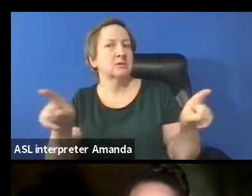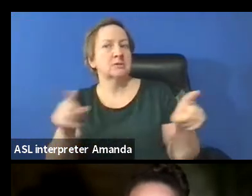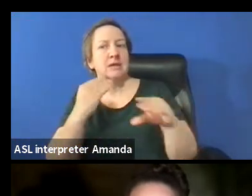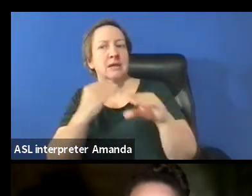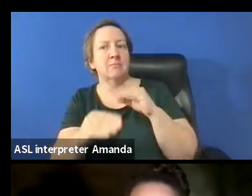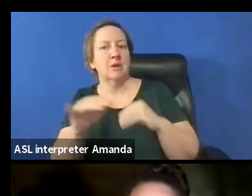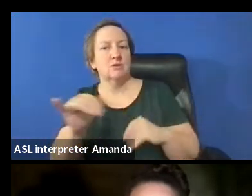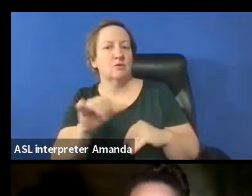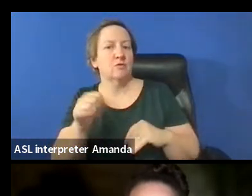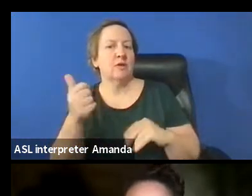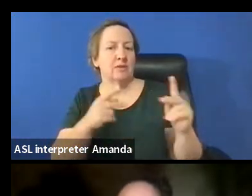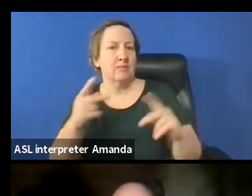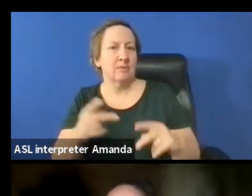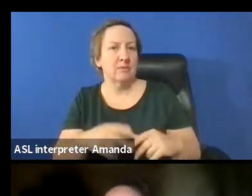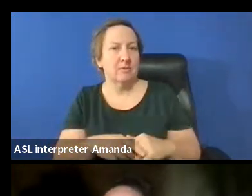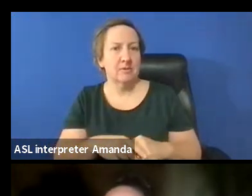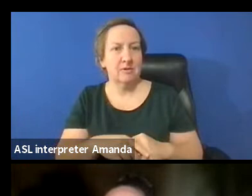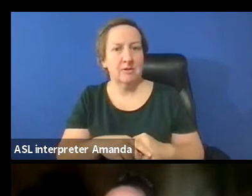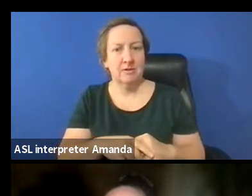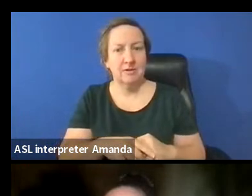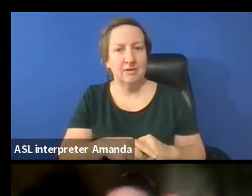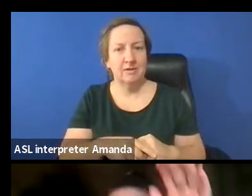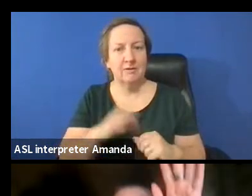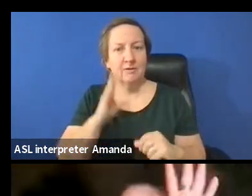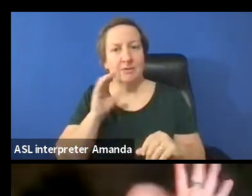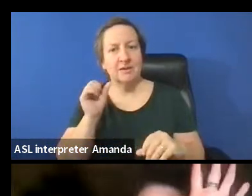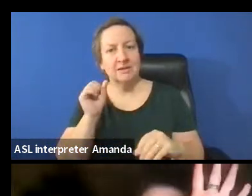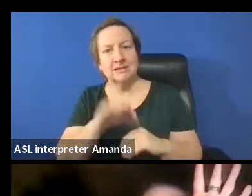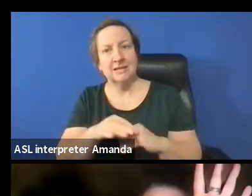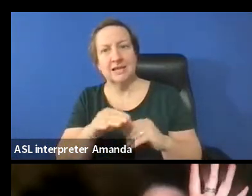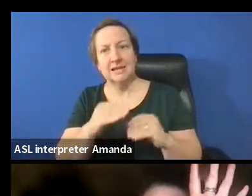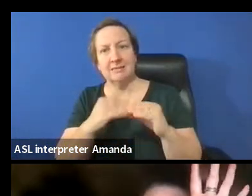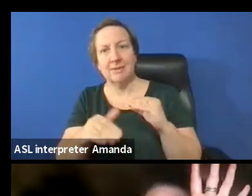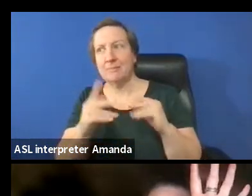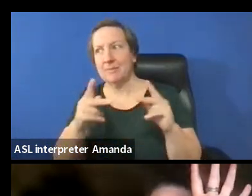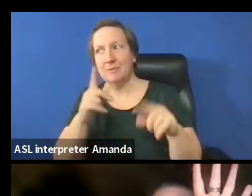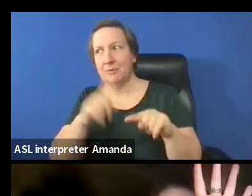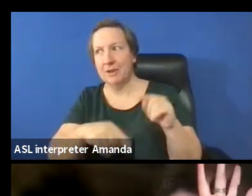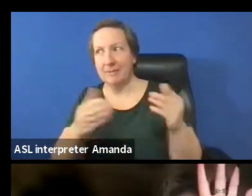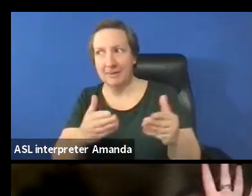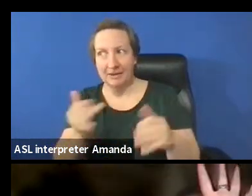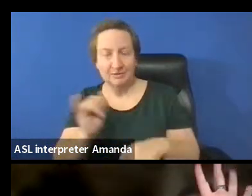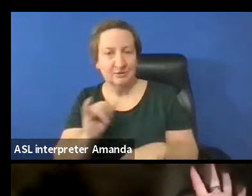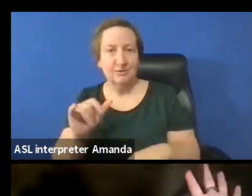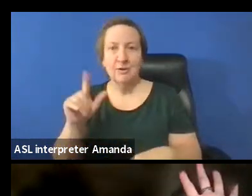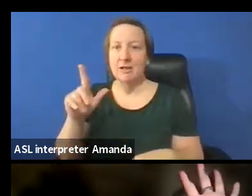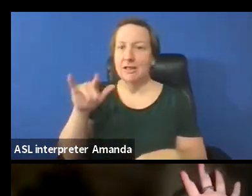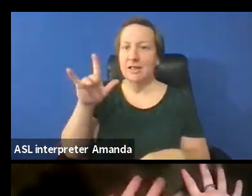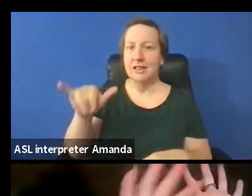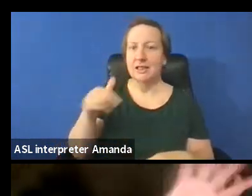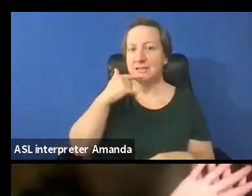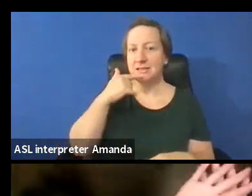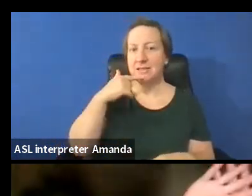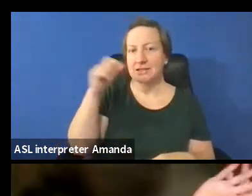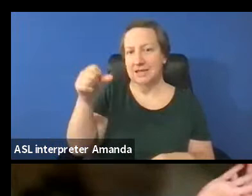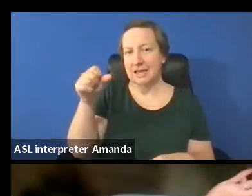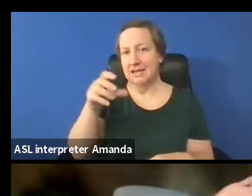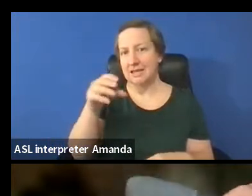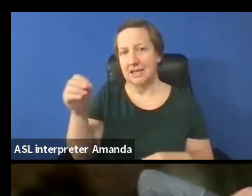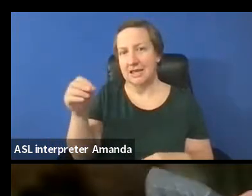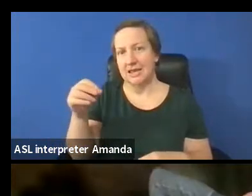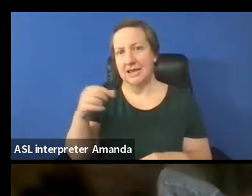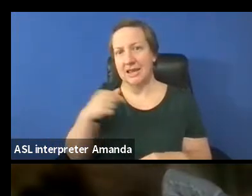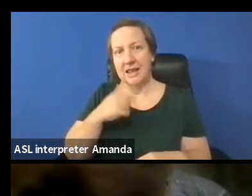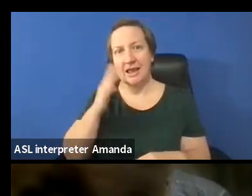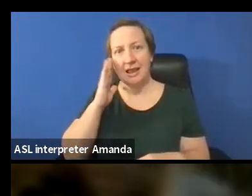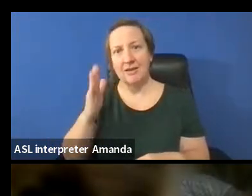for What those. kind of incentives we got to provide here? We'll send it out an email for those who are unable to be here as well. So Lily says yes, Oh, and Lily says yes. There we I'm just go. gonna